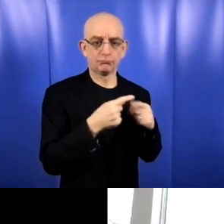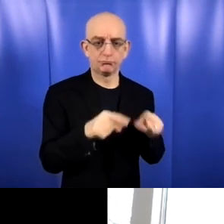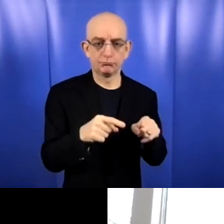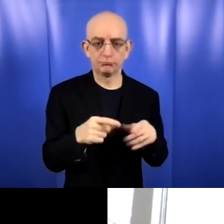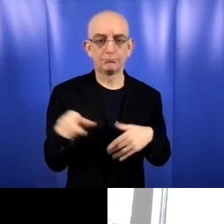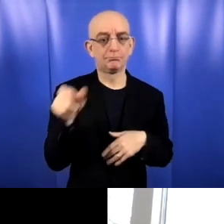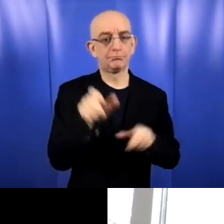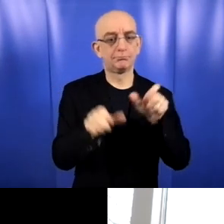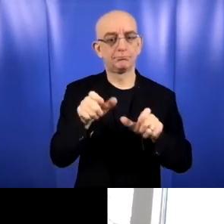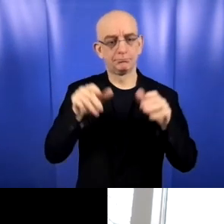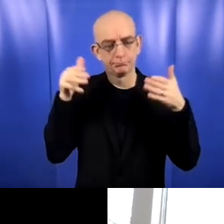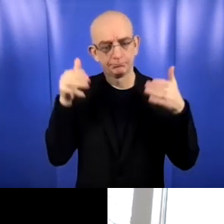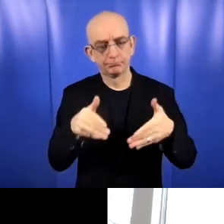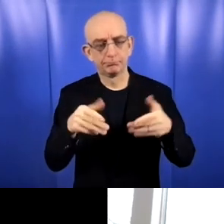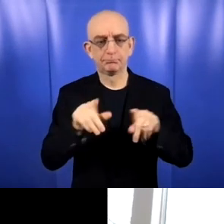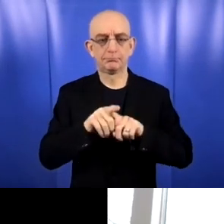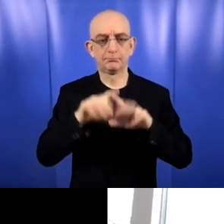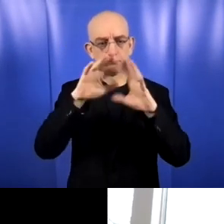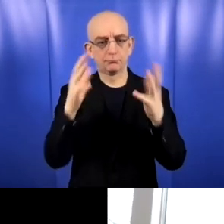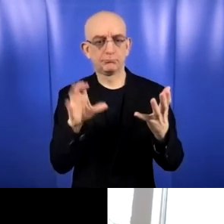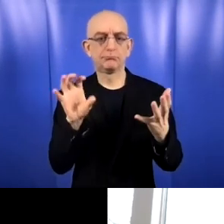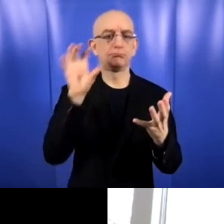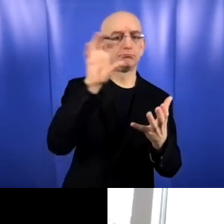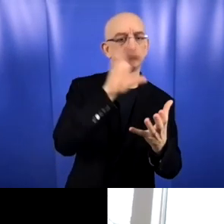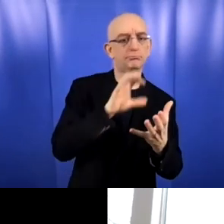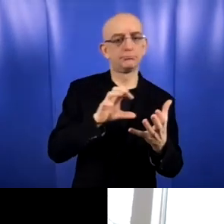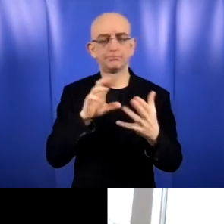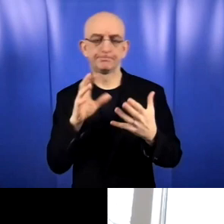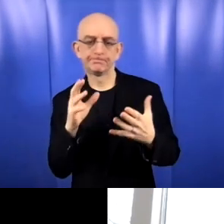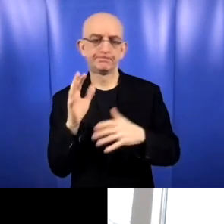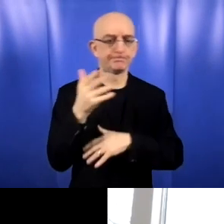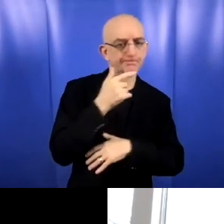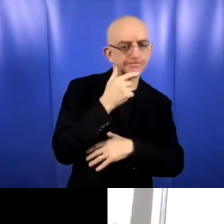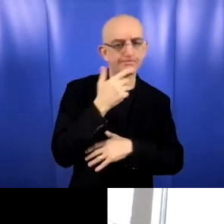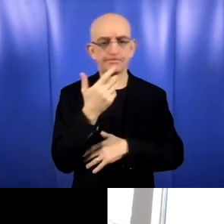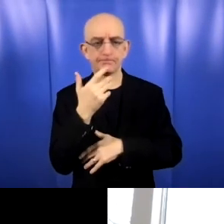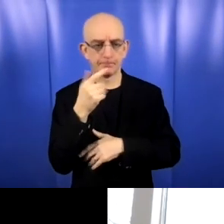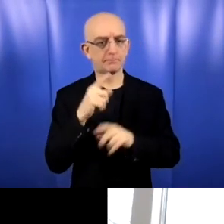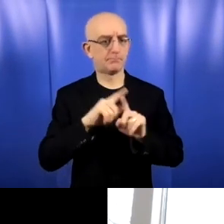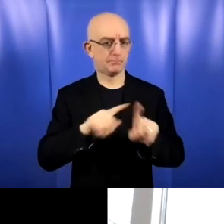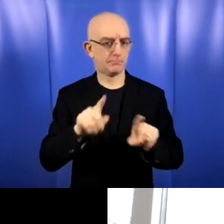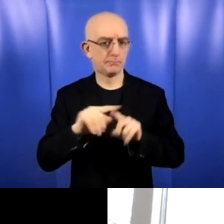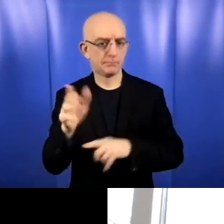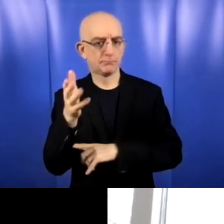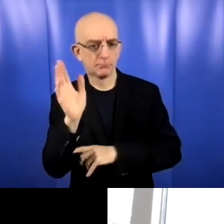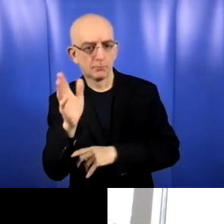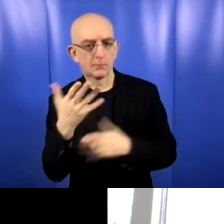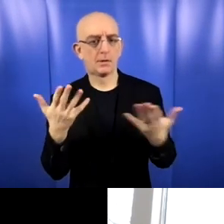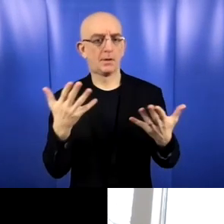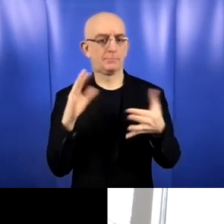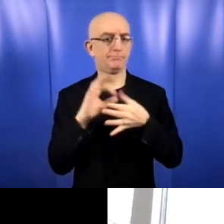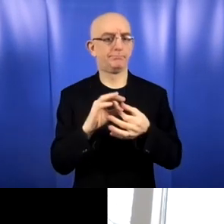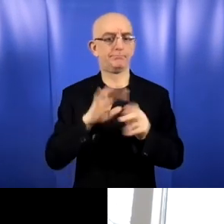mentioned in Article 5 of the GCR. This is it might not be legally binding, but it